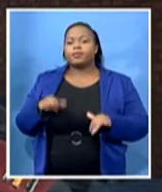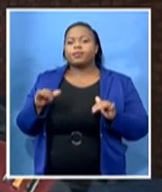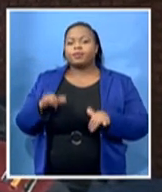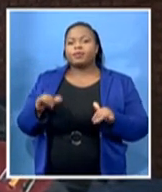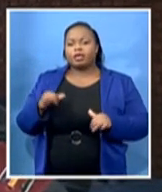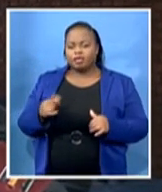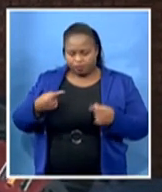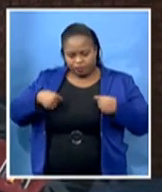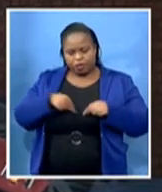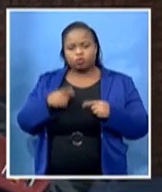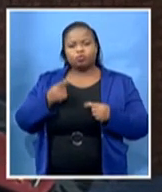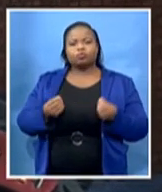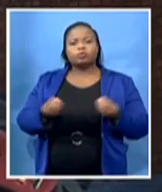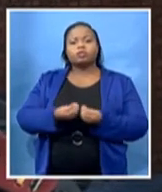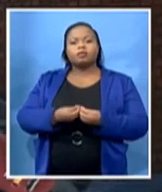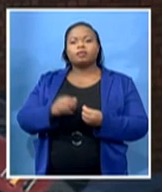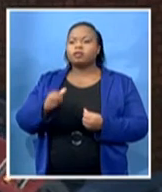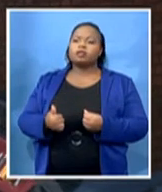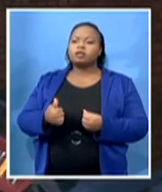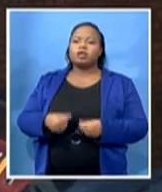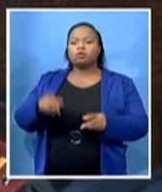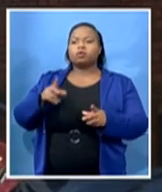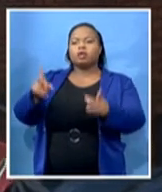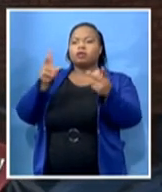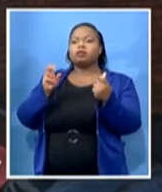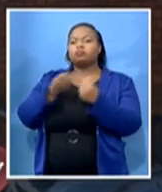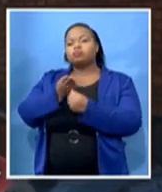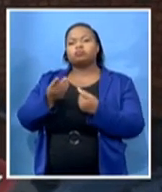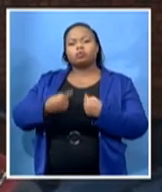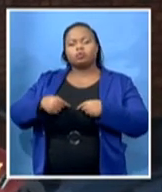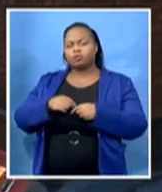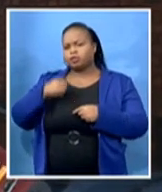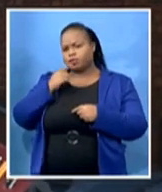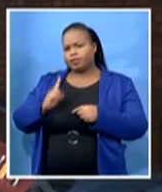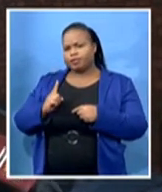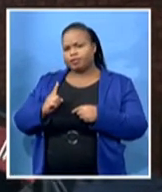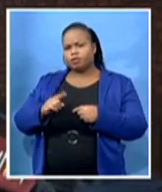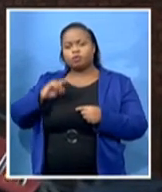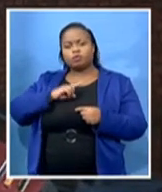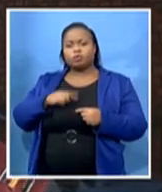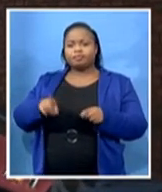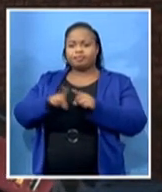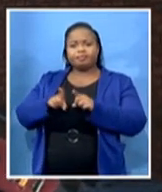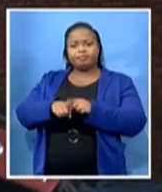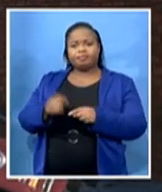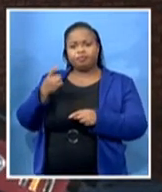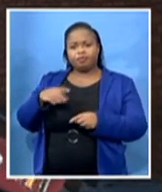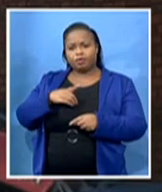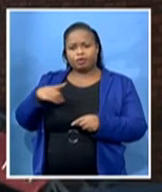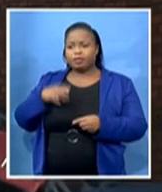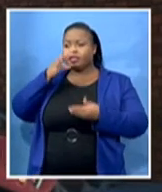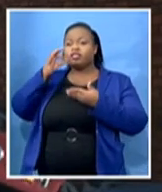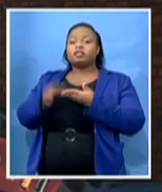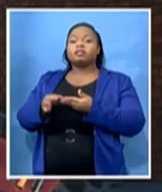hear, for them to hear about this. Because even one of the doctors on Monday suggested that let this unit at least be closed